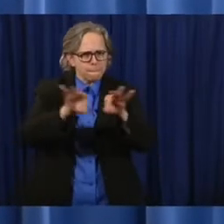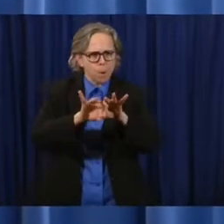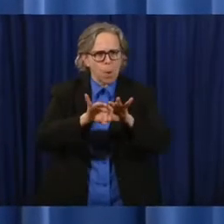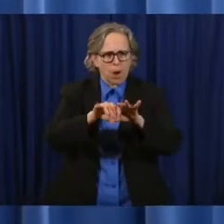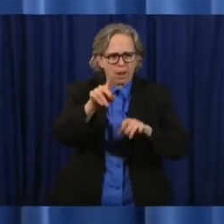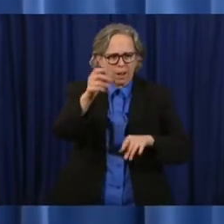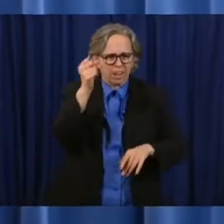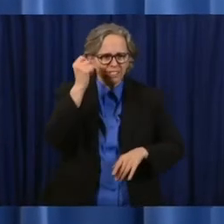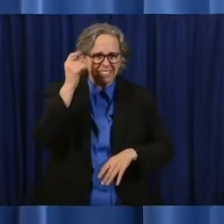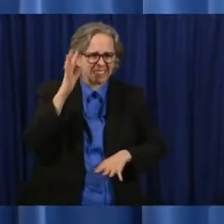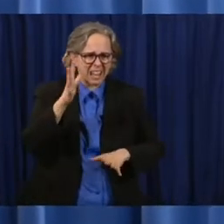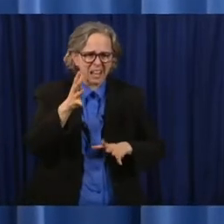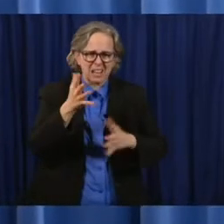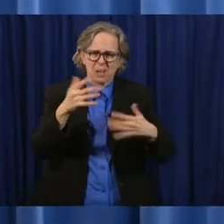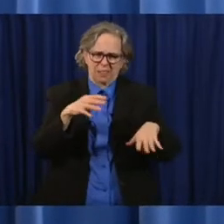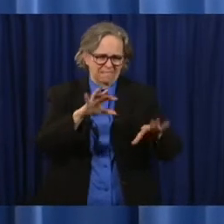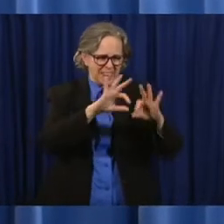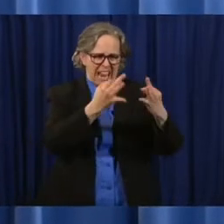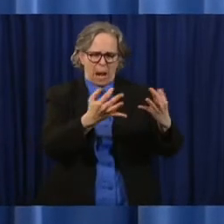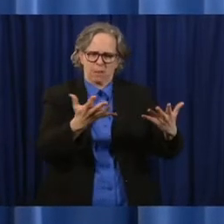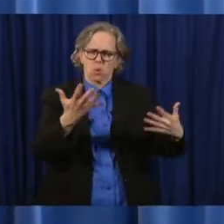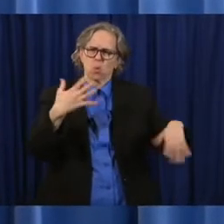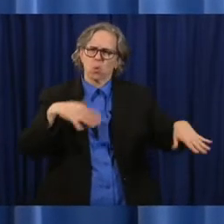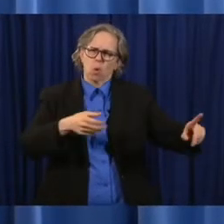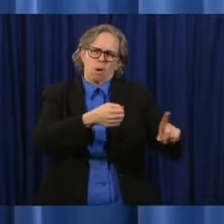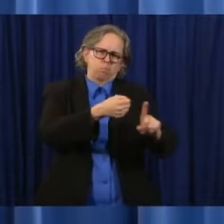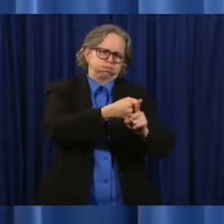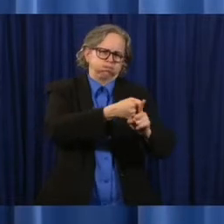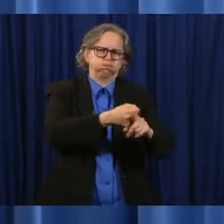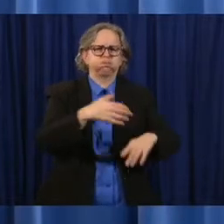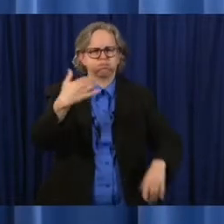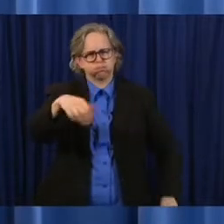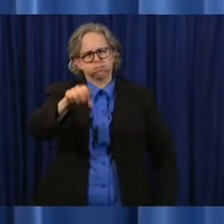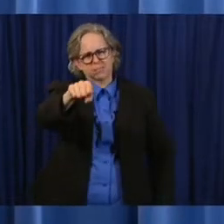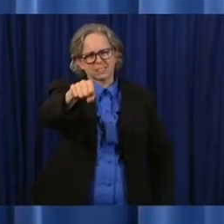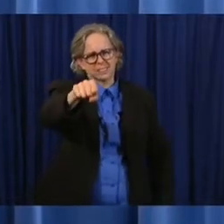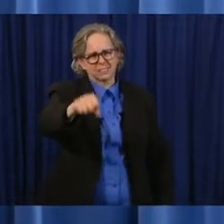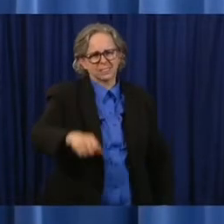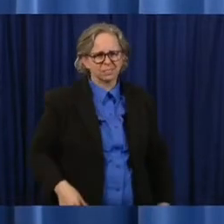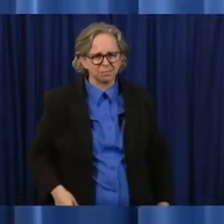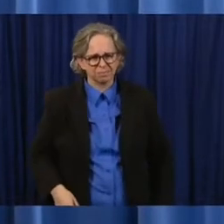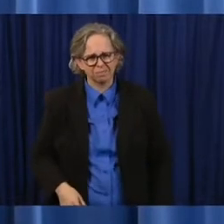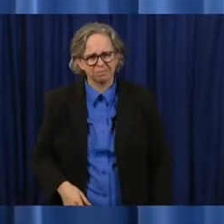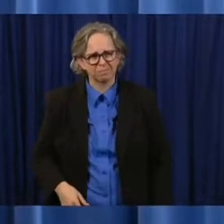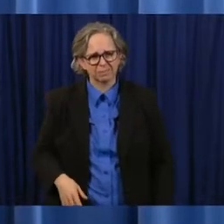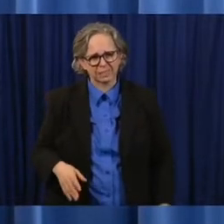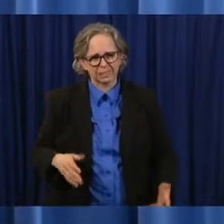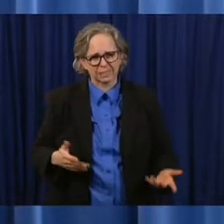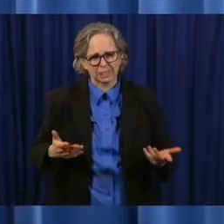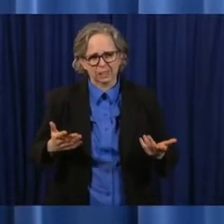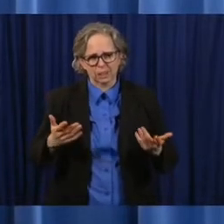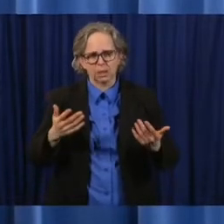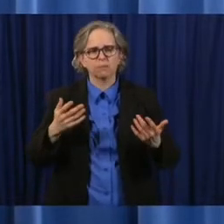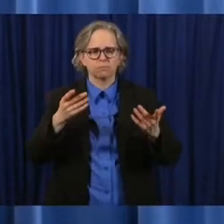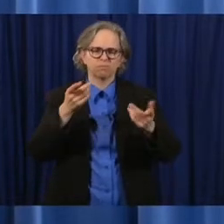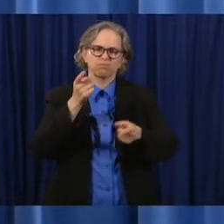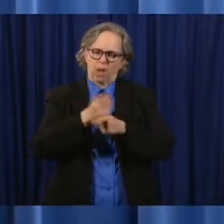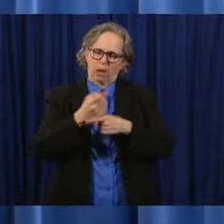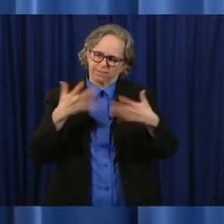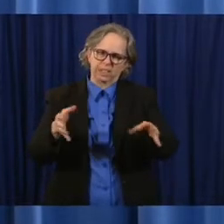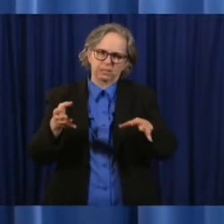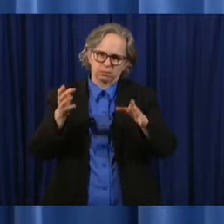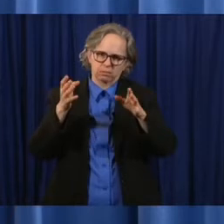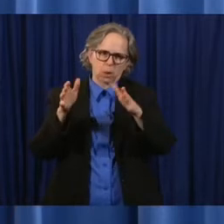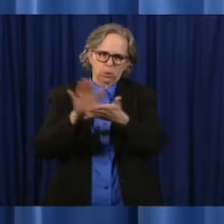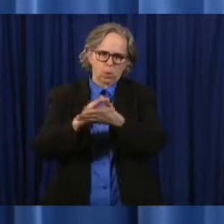on families. You know, the decision to close the schools and the decision to close daycares are very